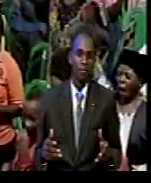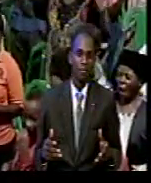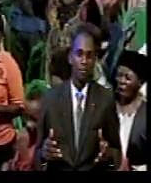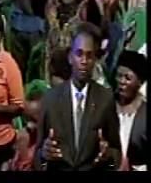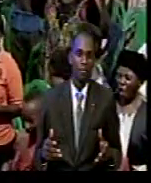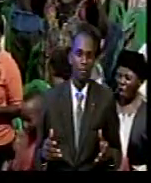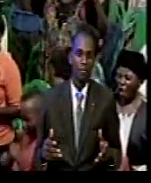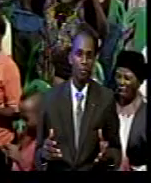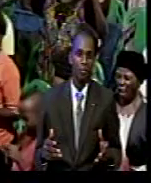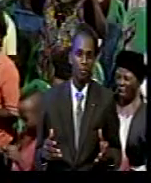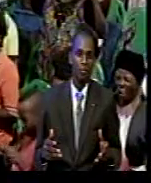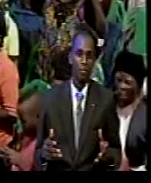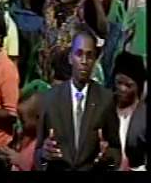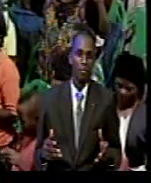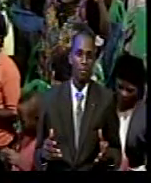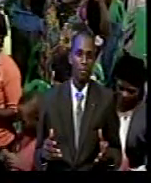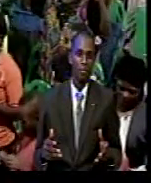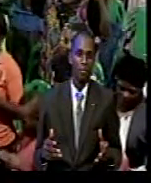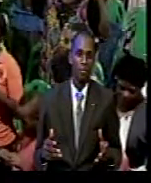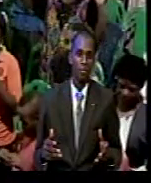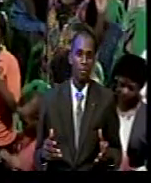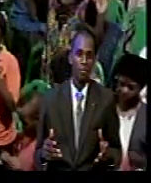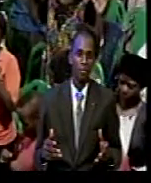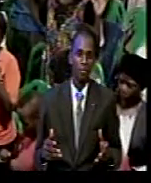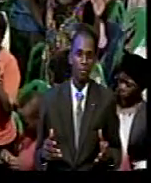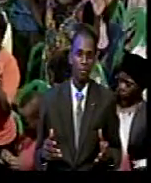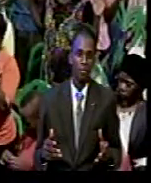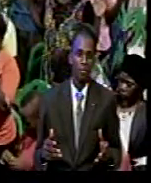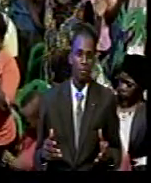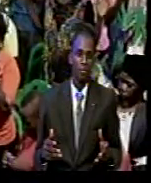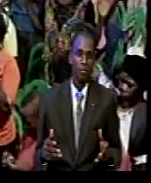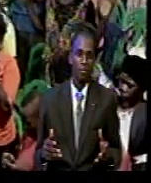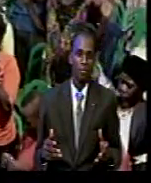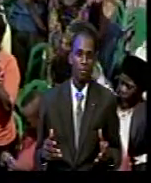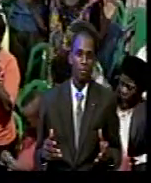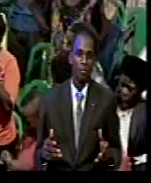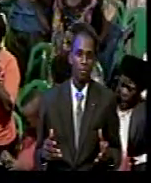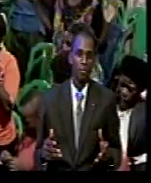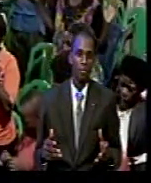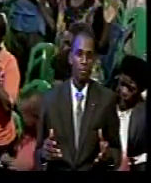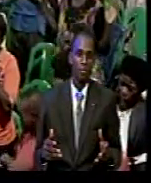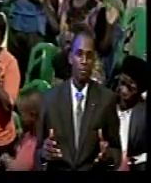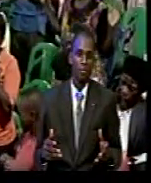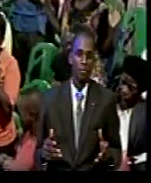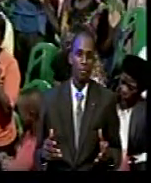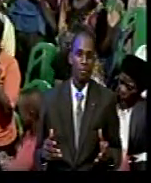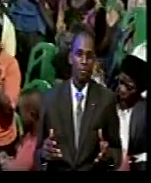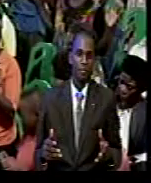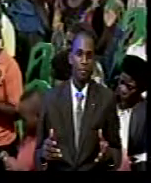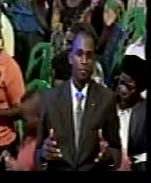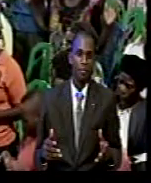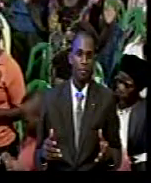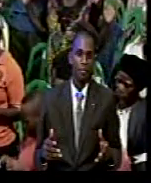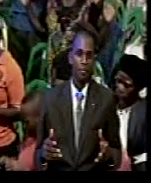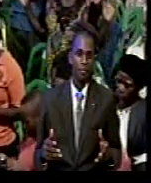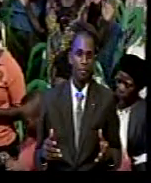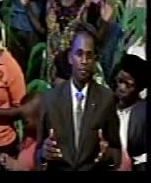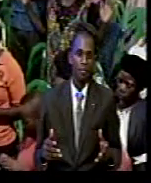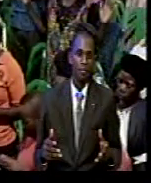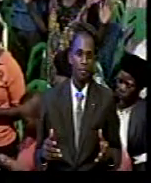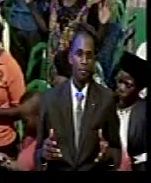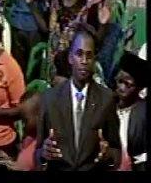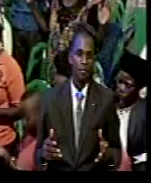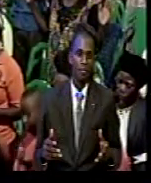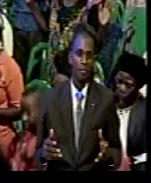you. If the Bible is true, you are God and you change it not. You still answer prayer to